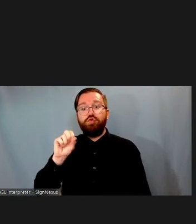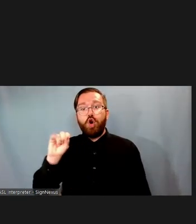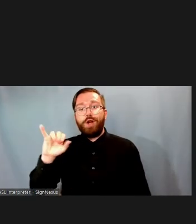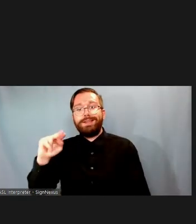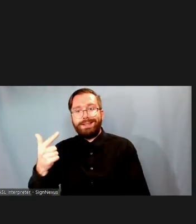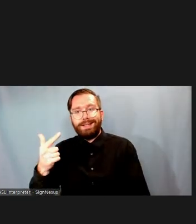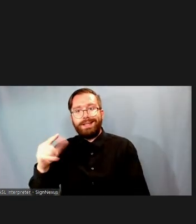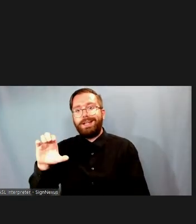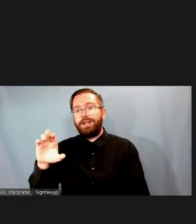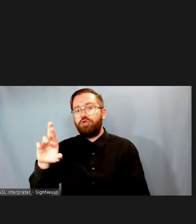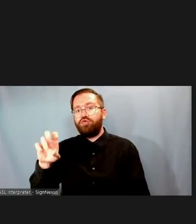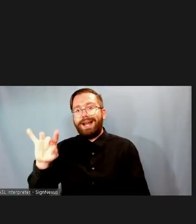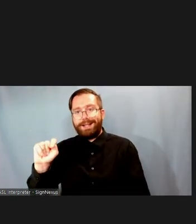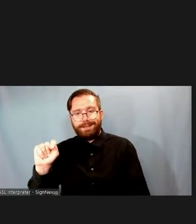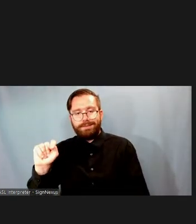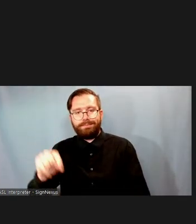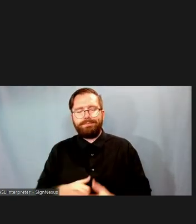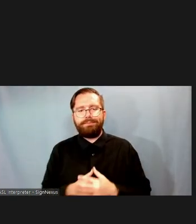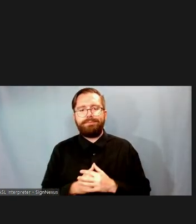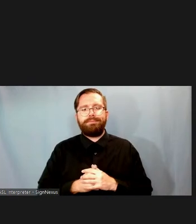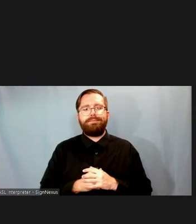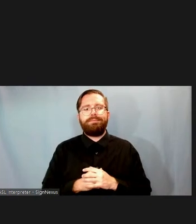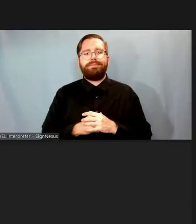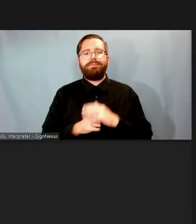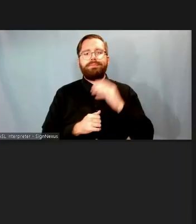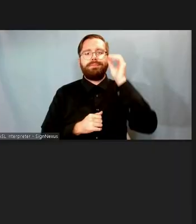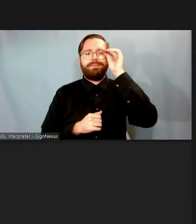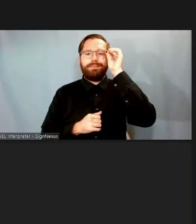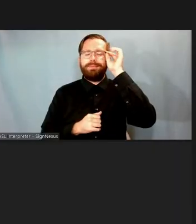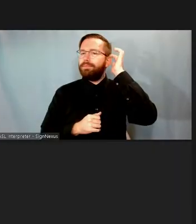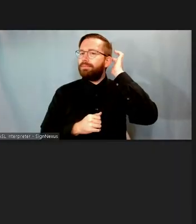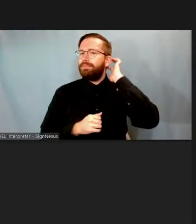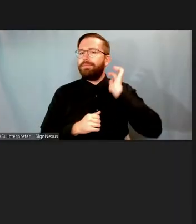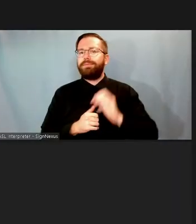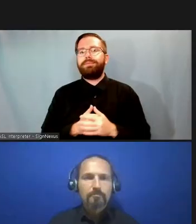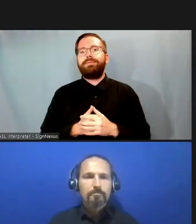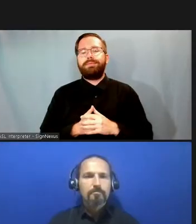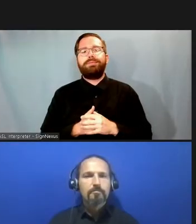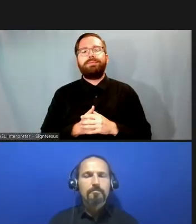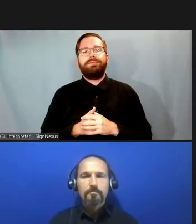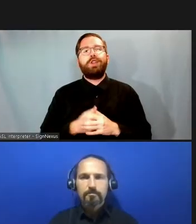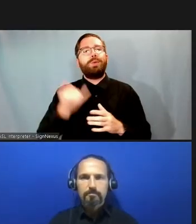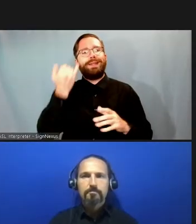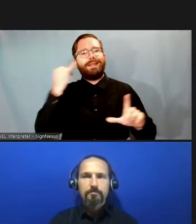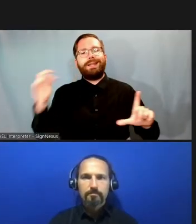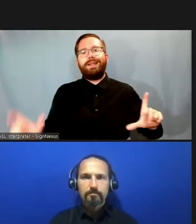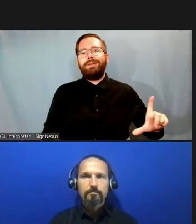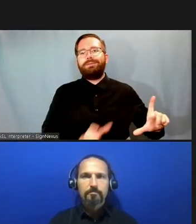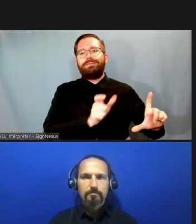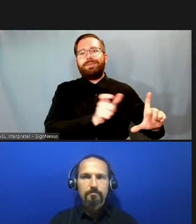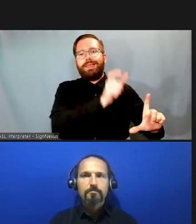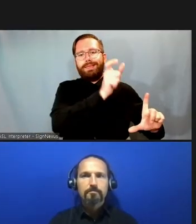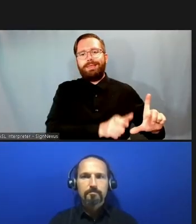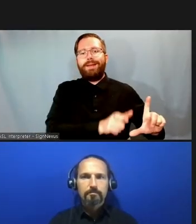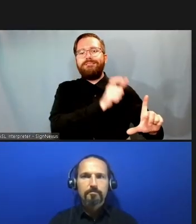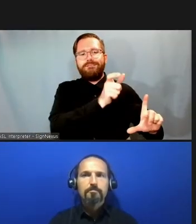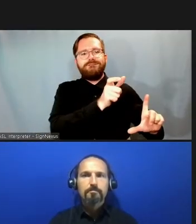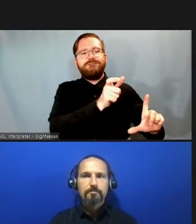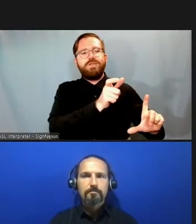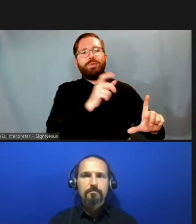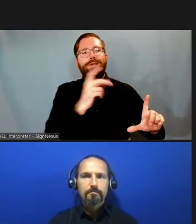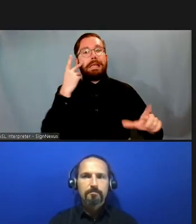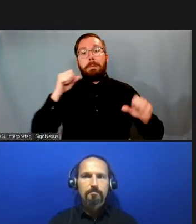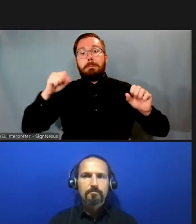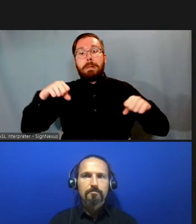moving down the left side you see the distinction on the items that are varying first the potential crossing credits again these are